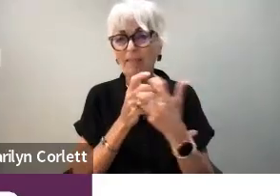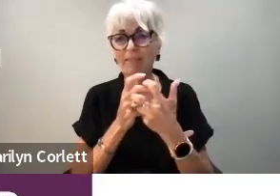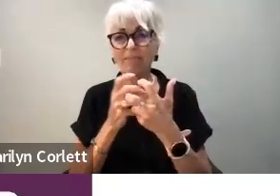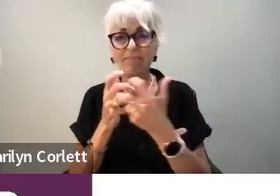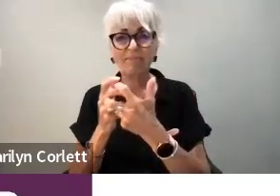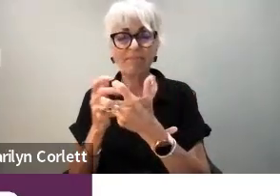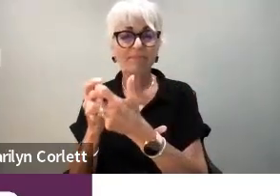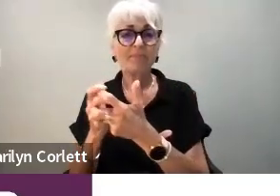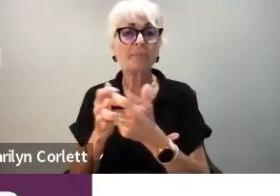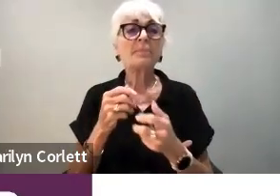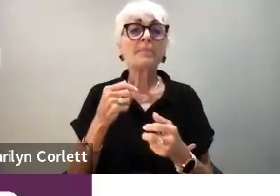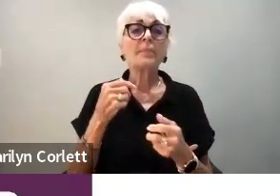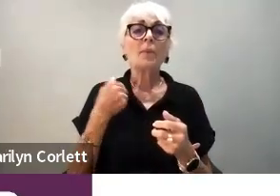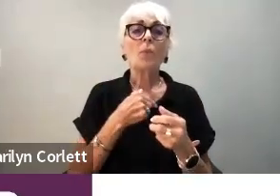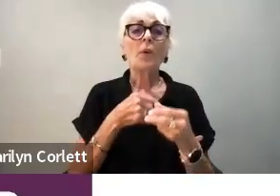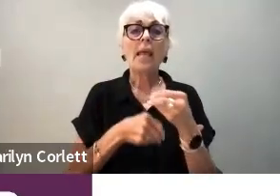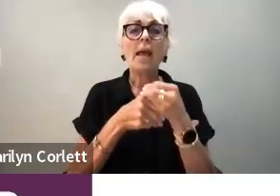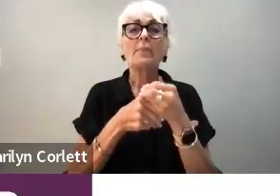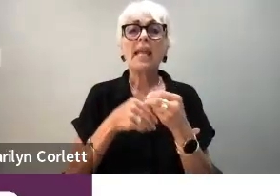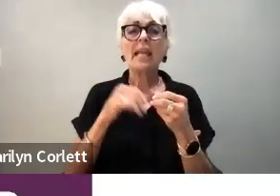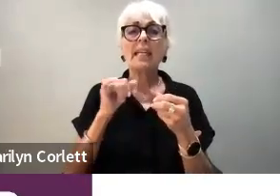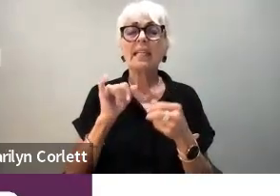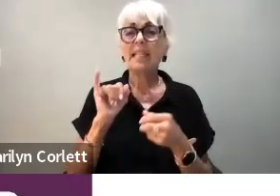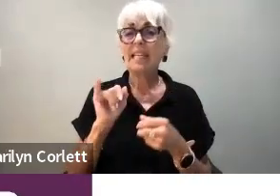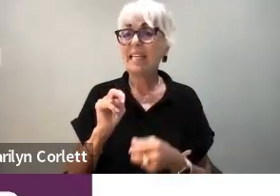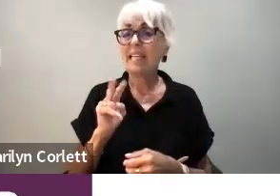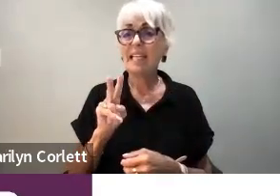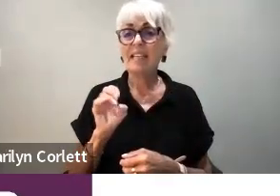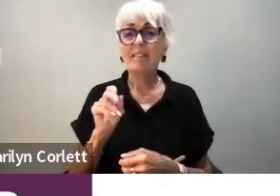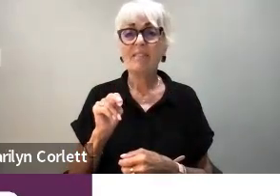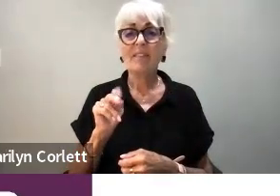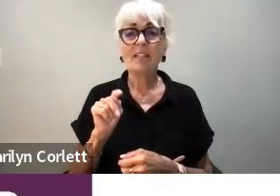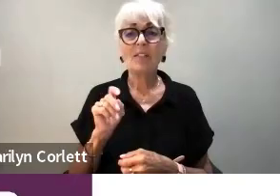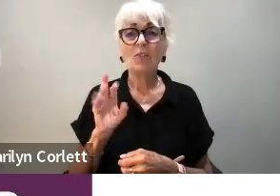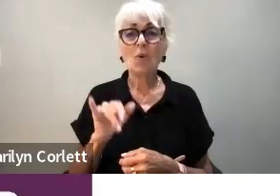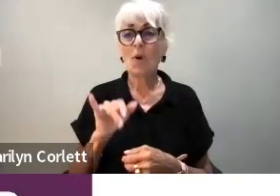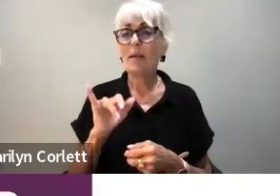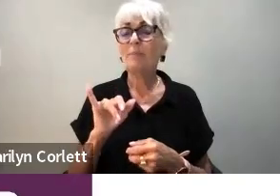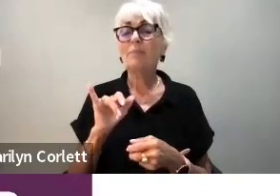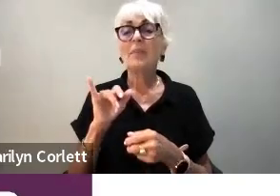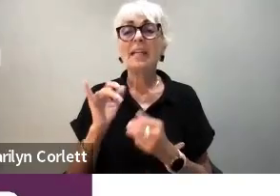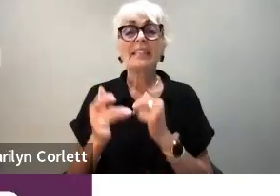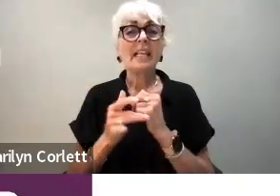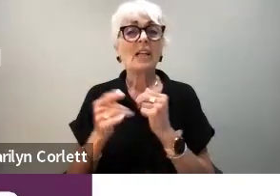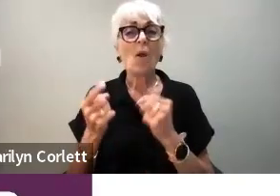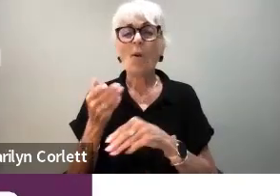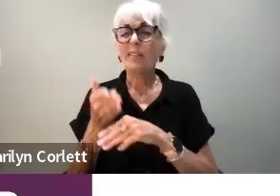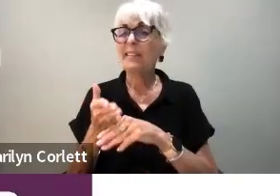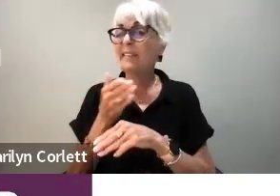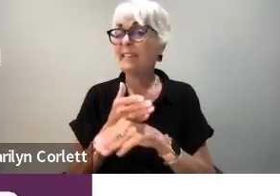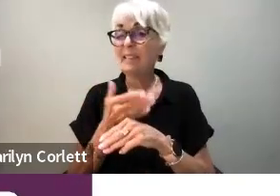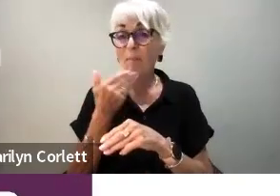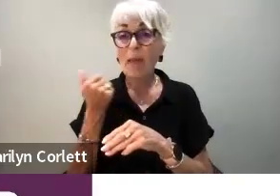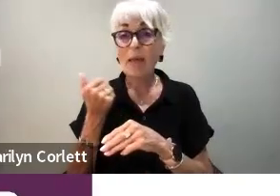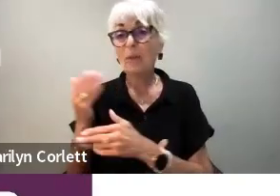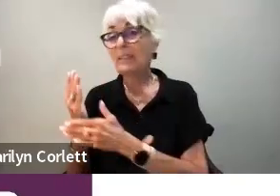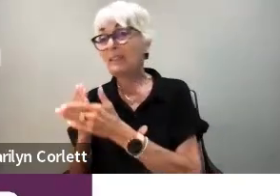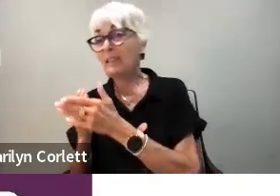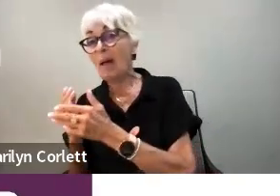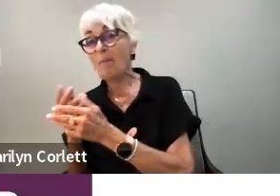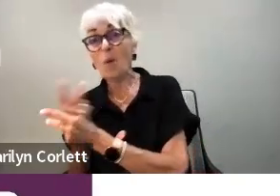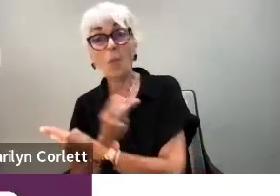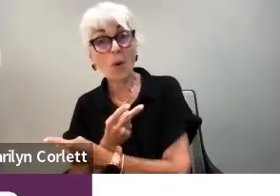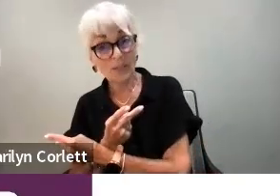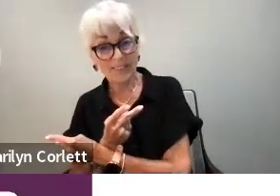always updating our inventory because technology is always getting better. Some are getting worse. Sometimes